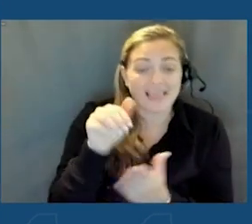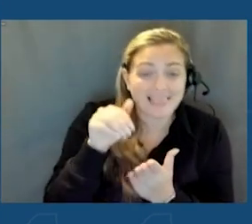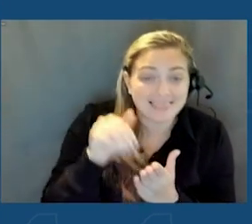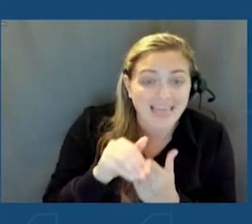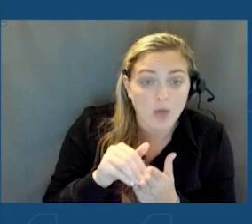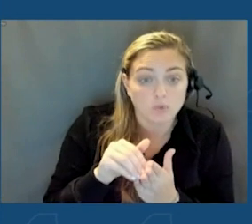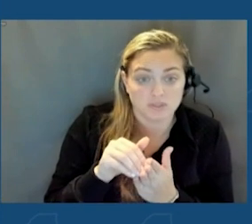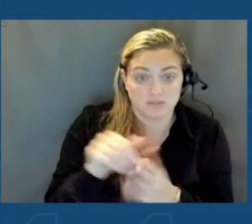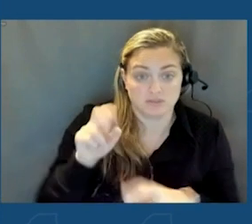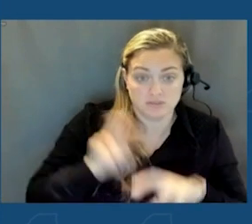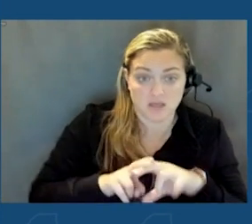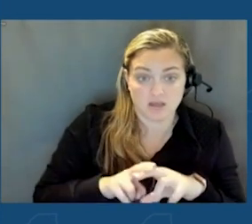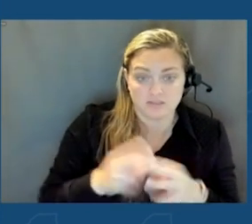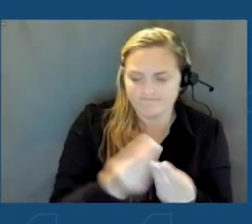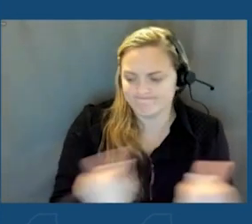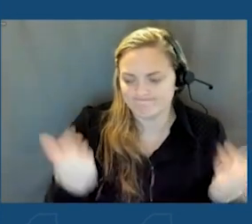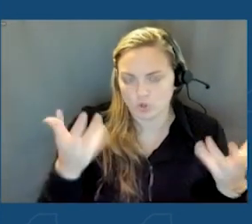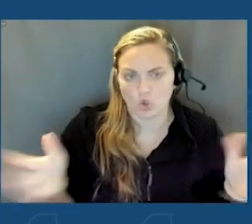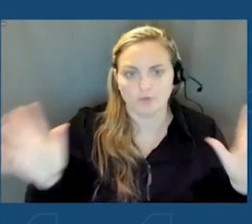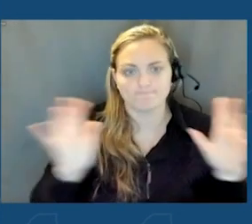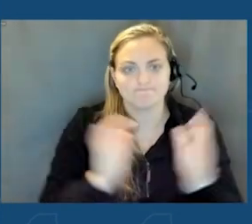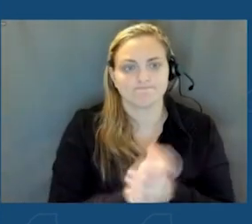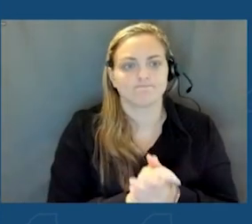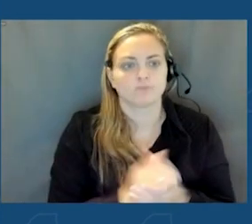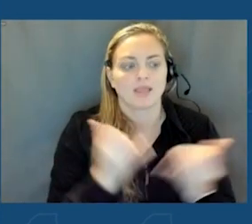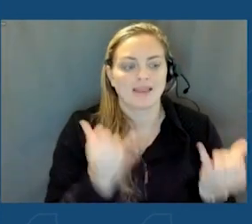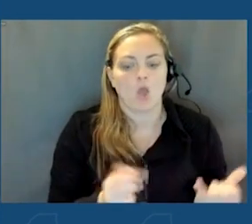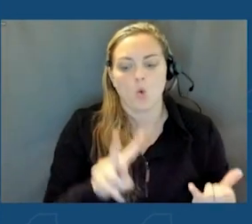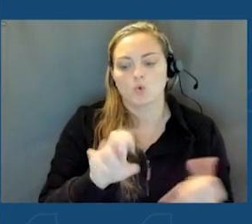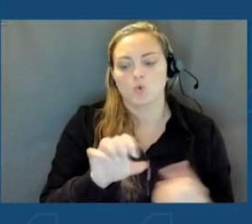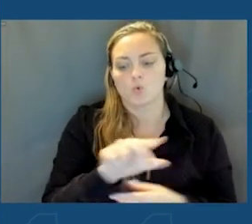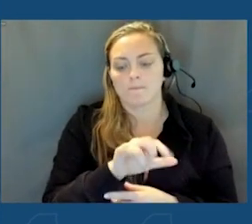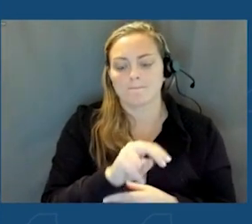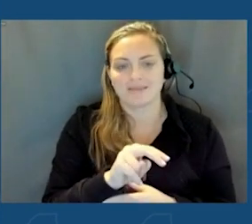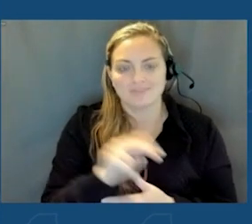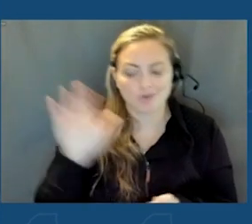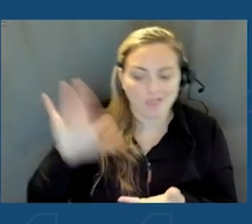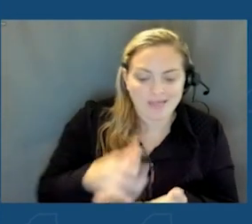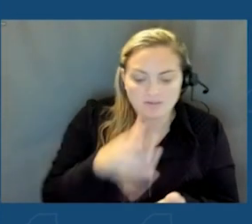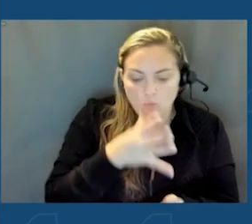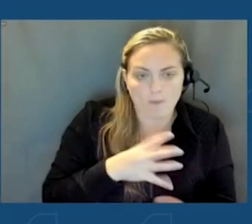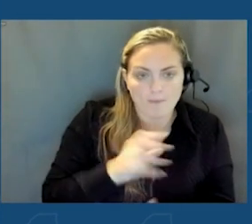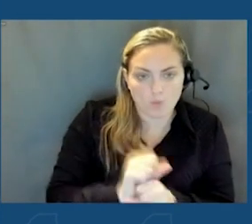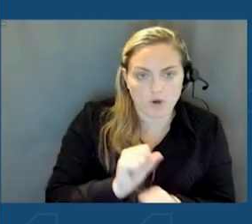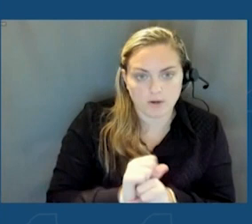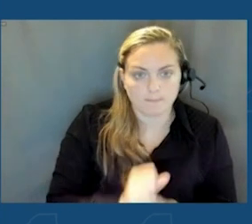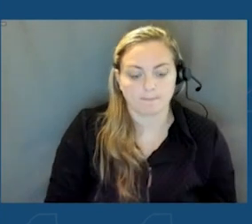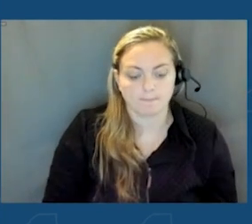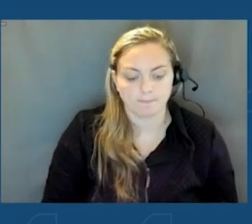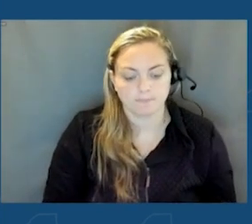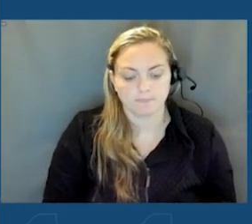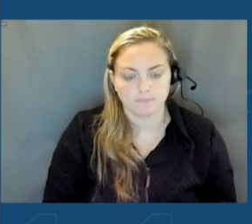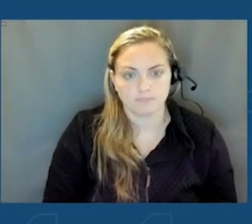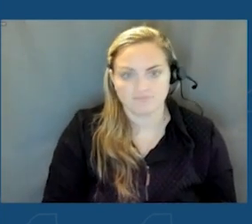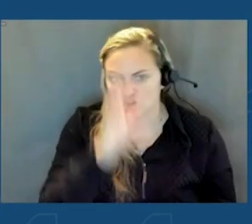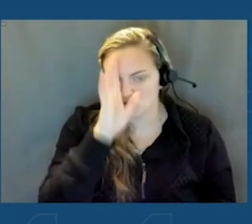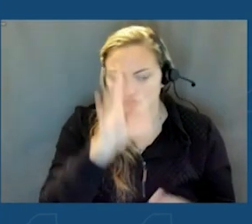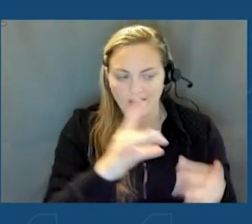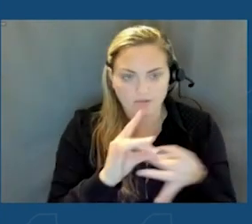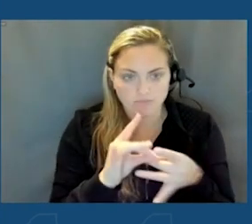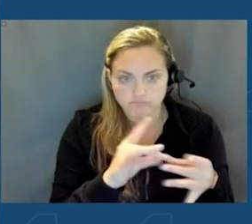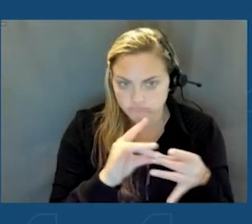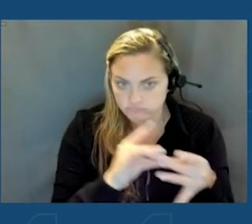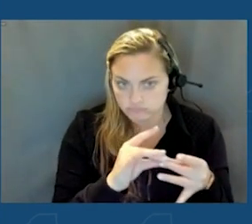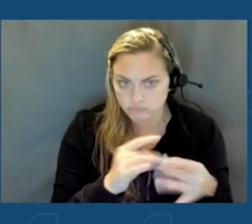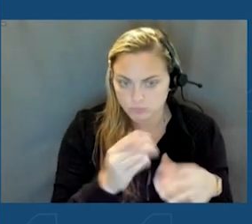evaporated. And because of that, there are now 2 million fewer women in the U.S. workforce. Direct correlation between